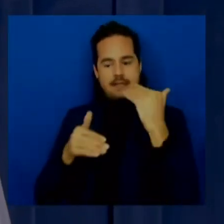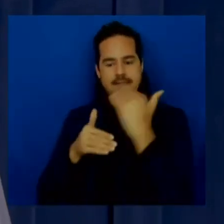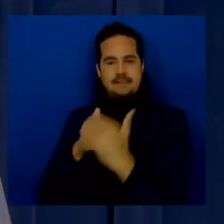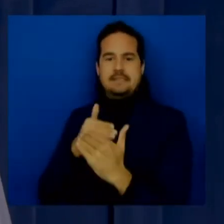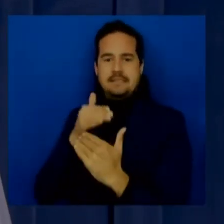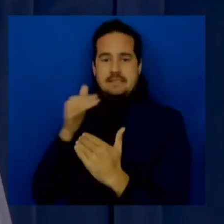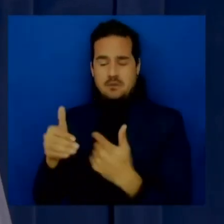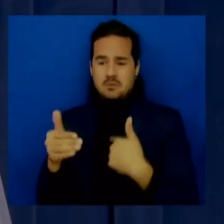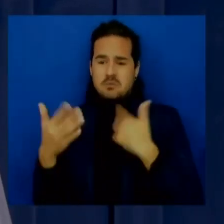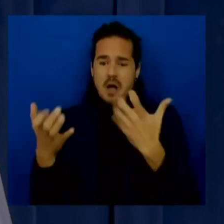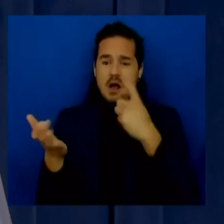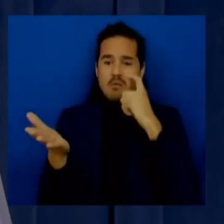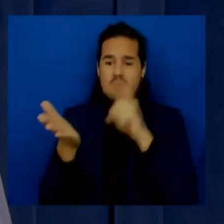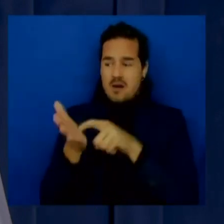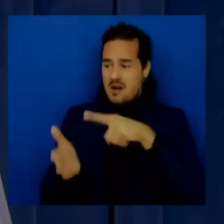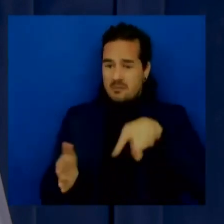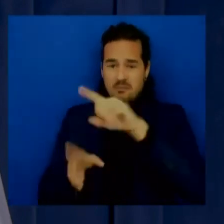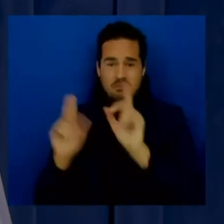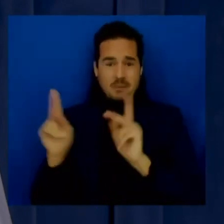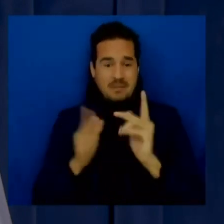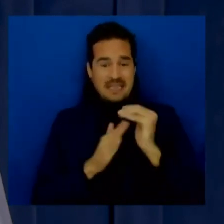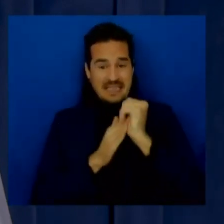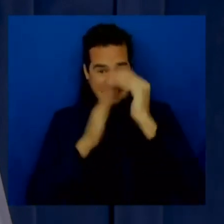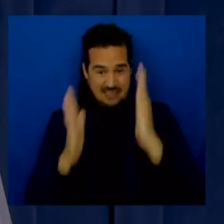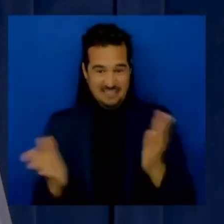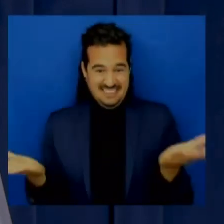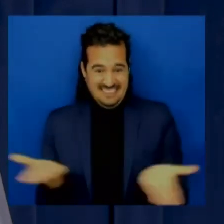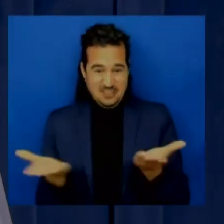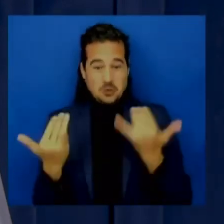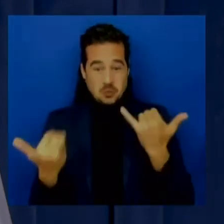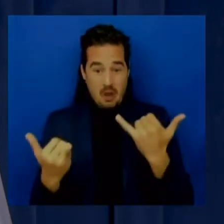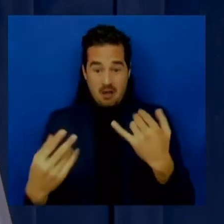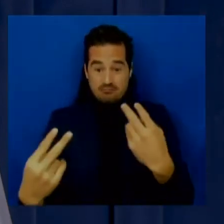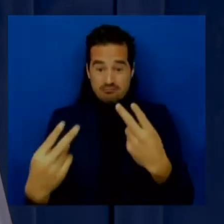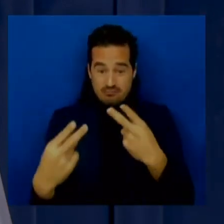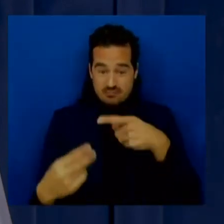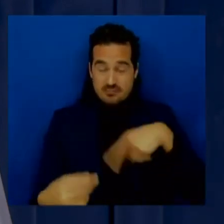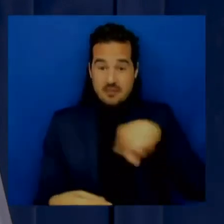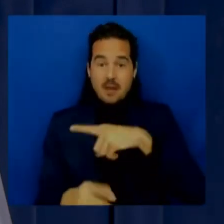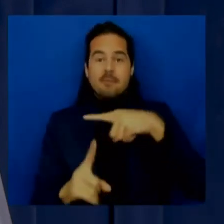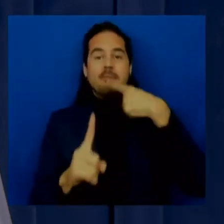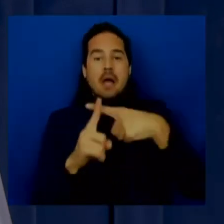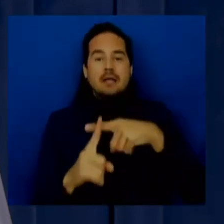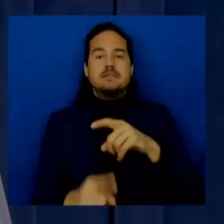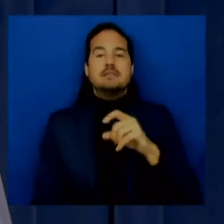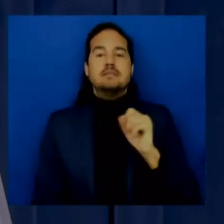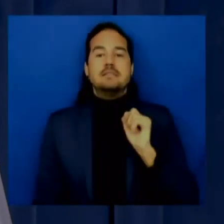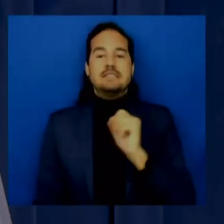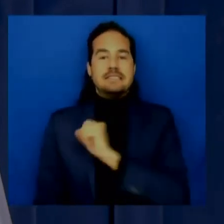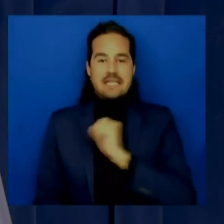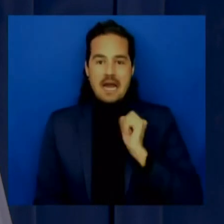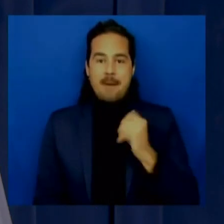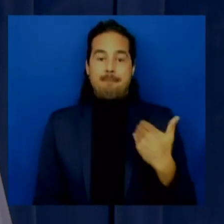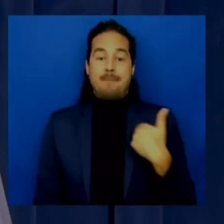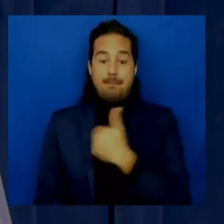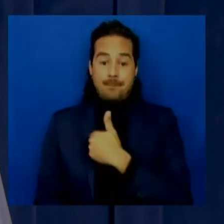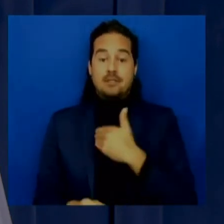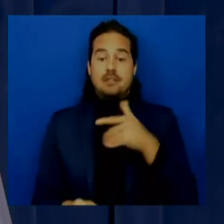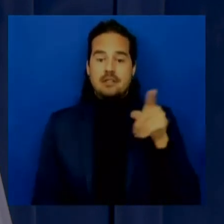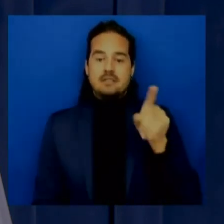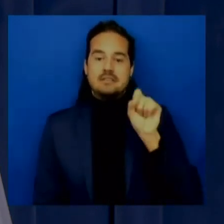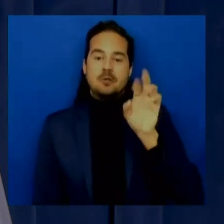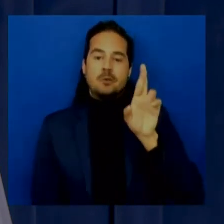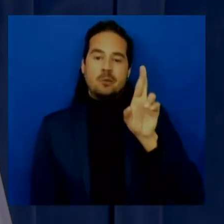leadership of Assemblymember Reyes and Senator Hertzberg for helping steward this process along,